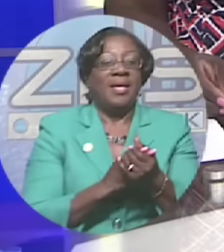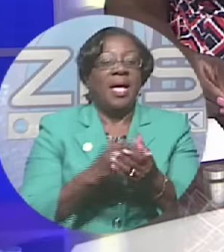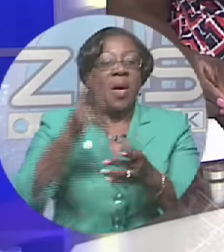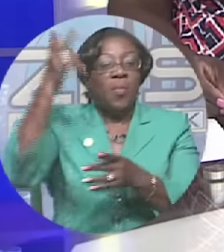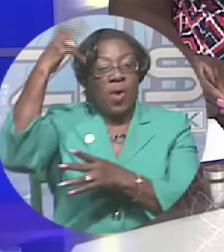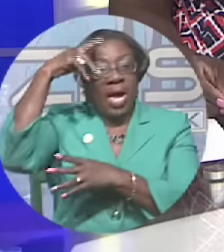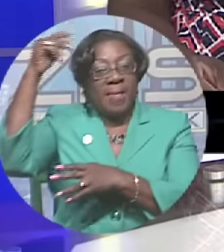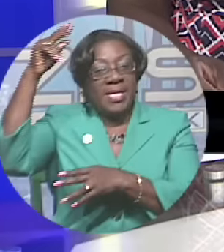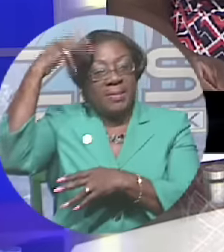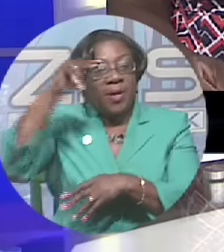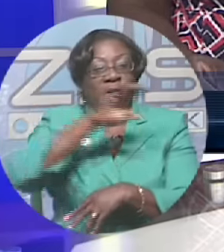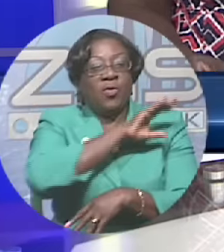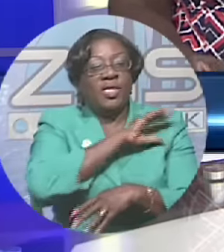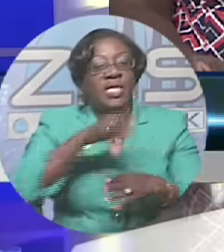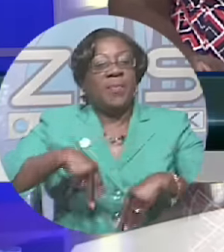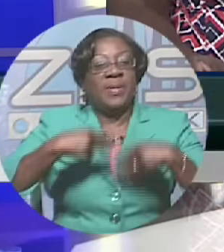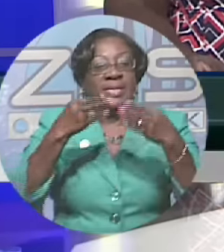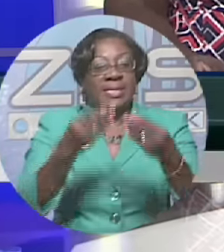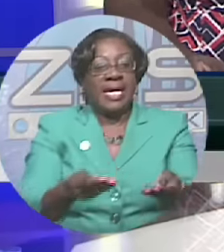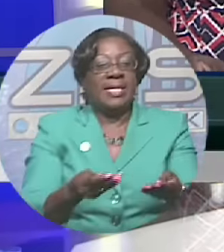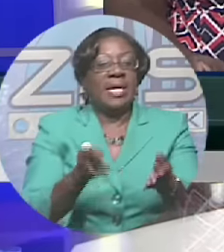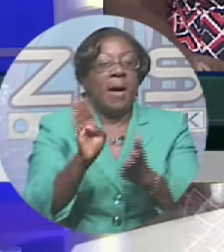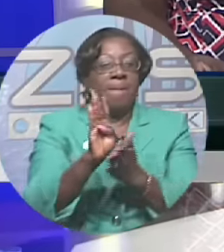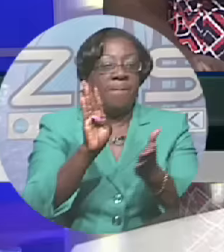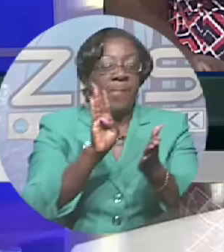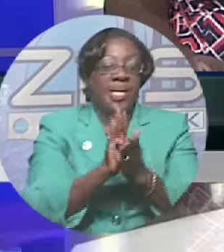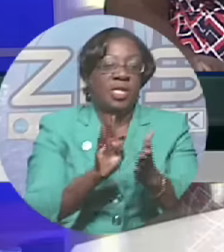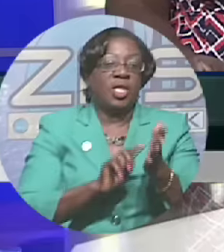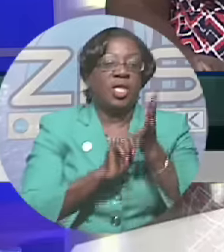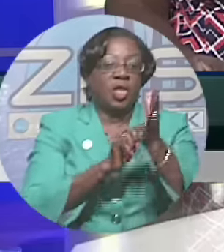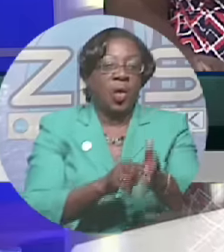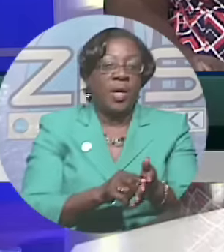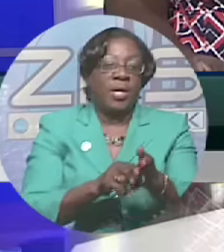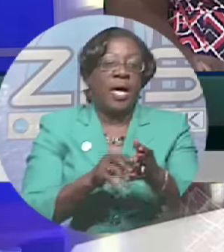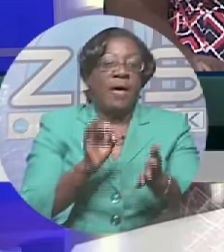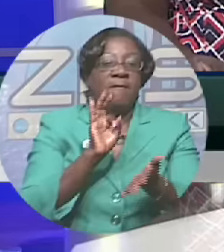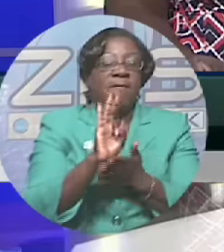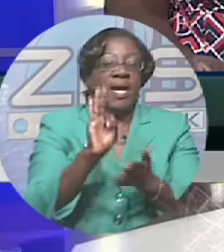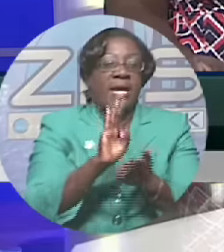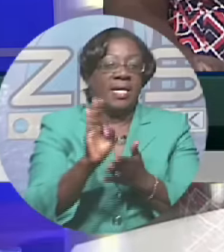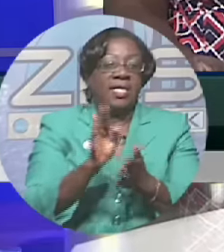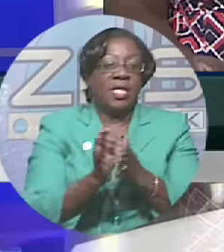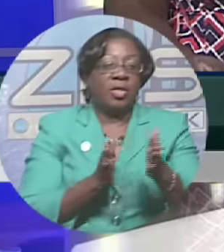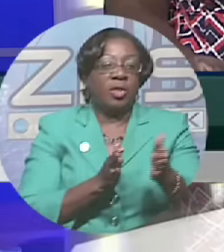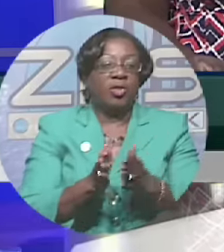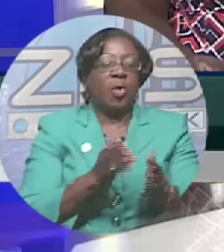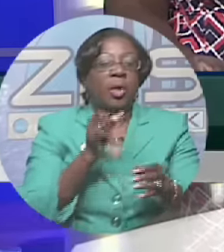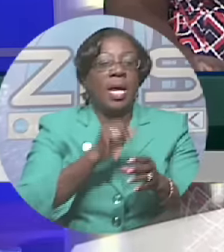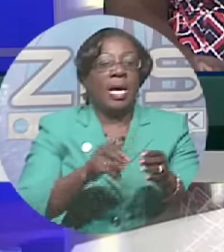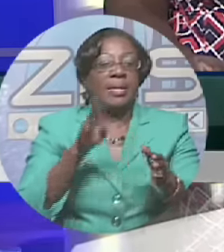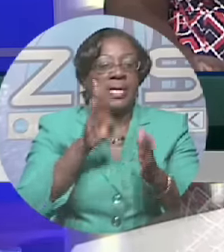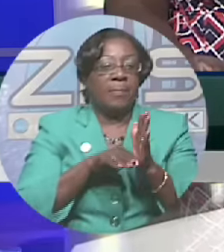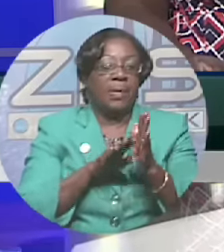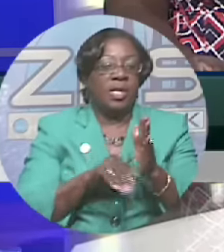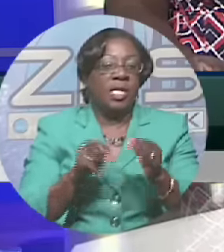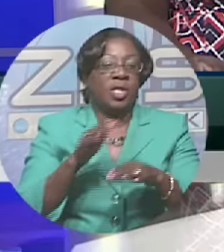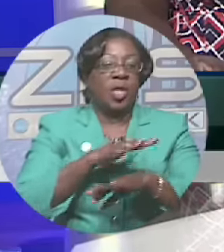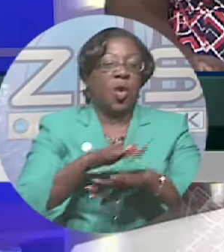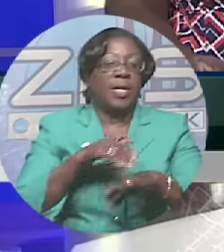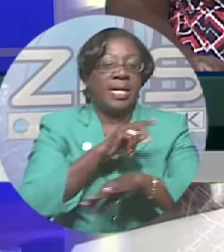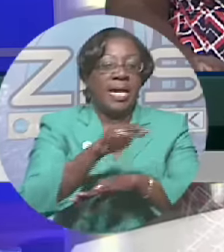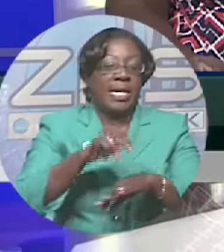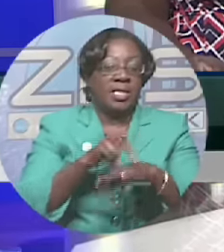Prime Minister Perry Christie presents a budget featuring fiscal discipline, debt reduction, and an action plan addressing